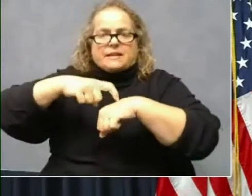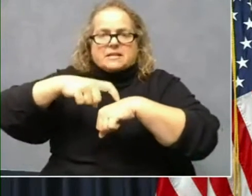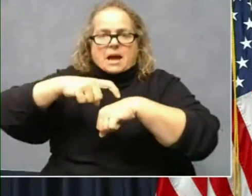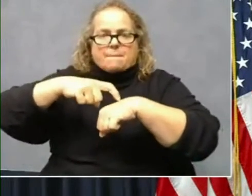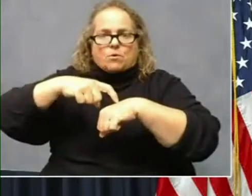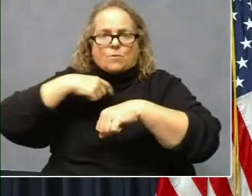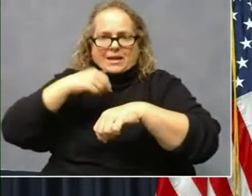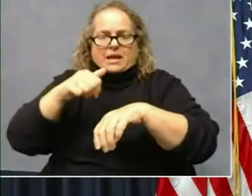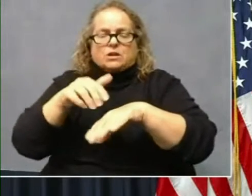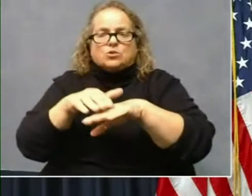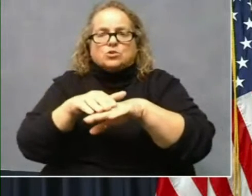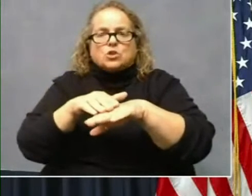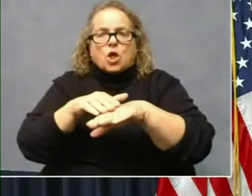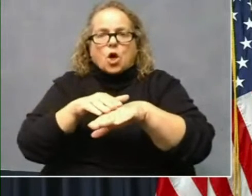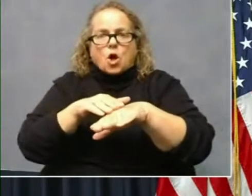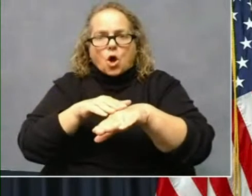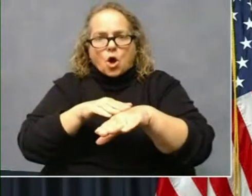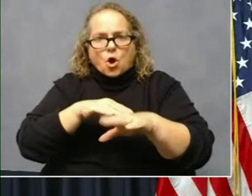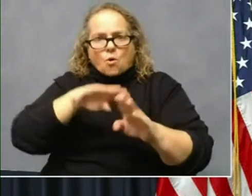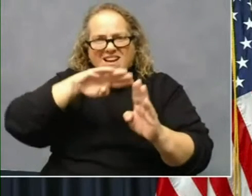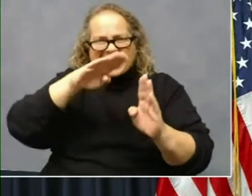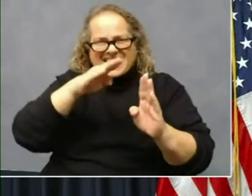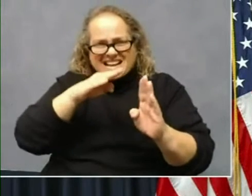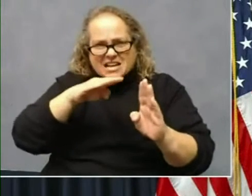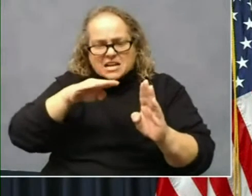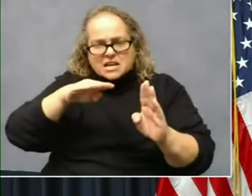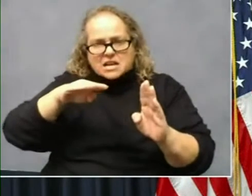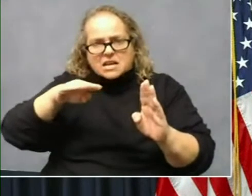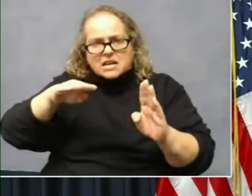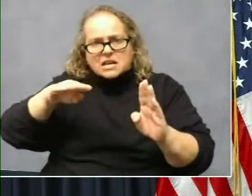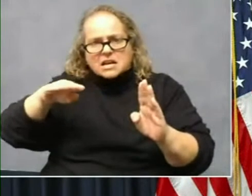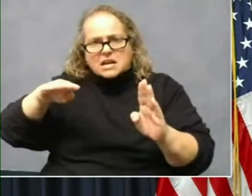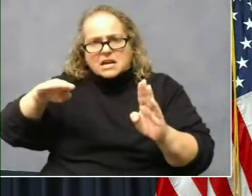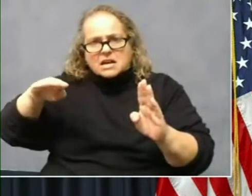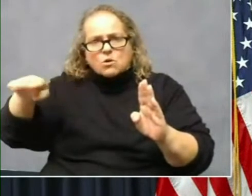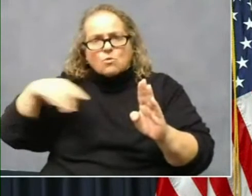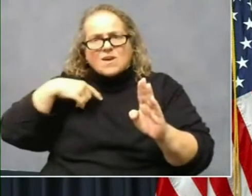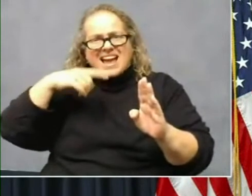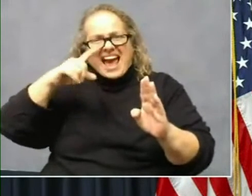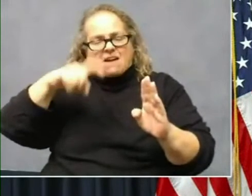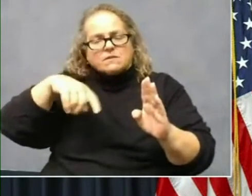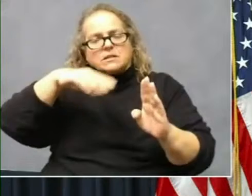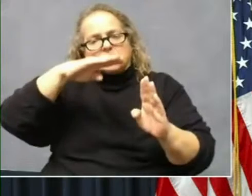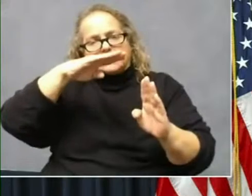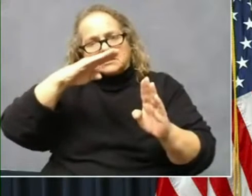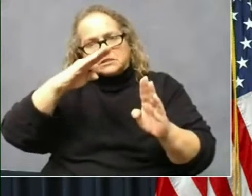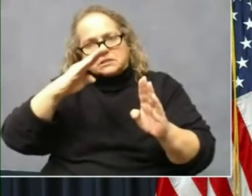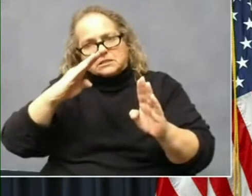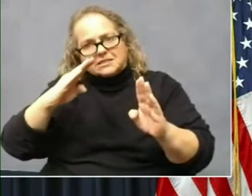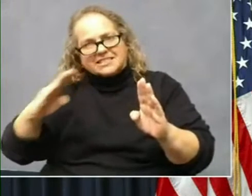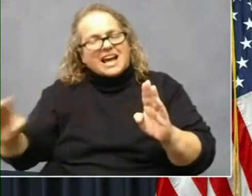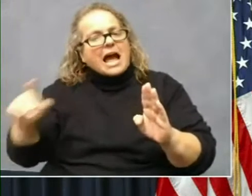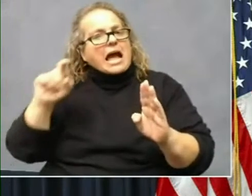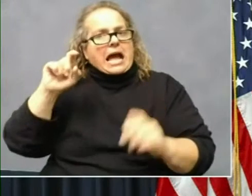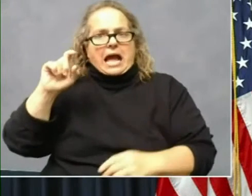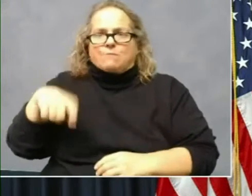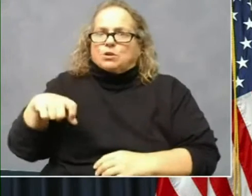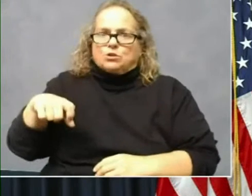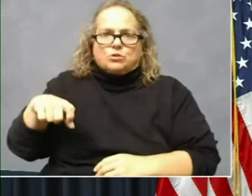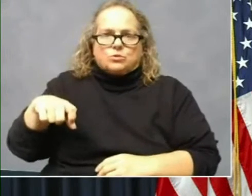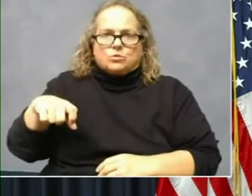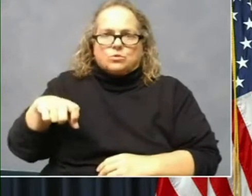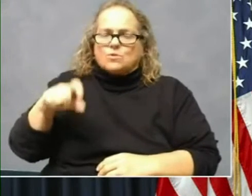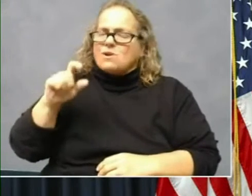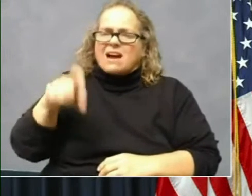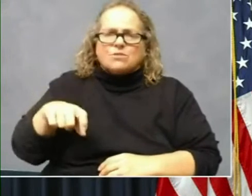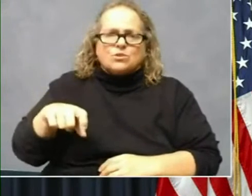and plateau it. And this time we're definitely going to need to turn it in a downward trend. But at least